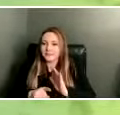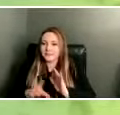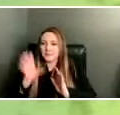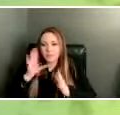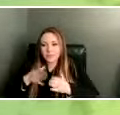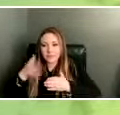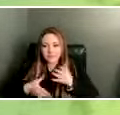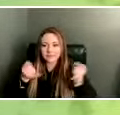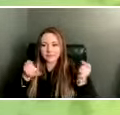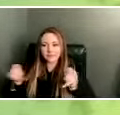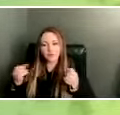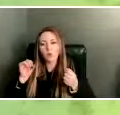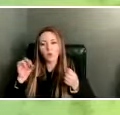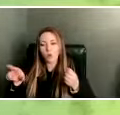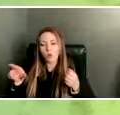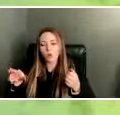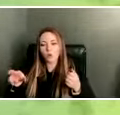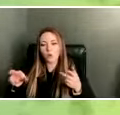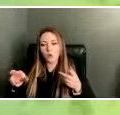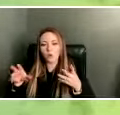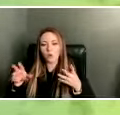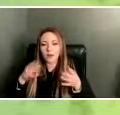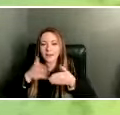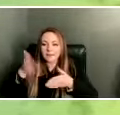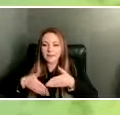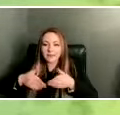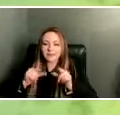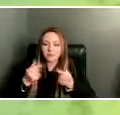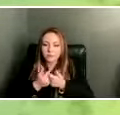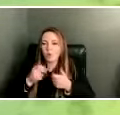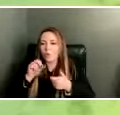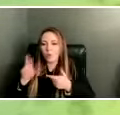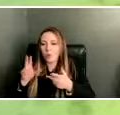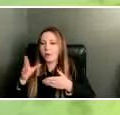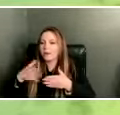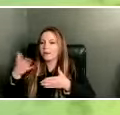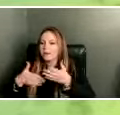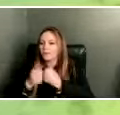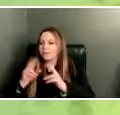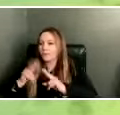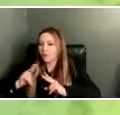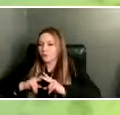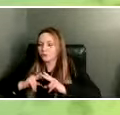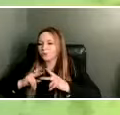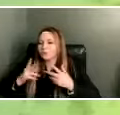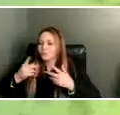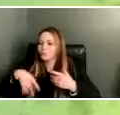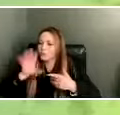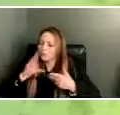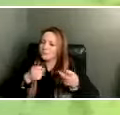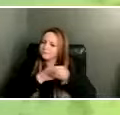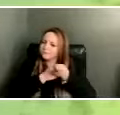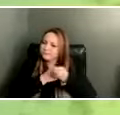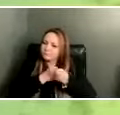completed individually or completed as a group or completed in partners. So we do promote